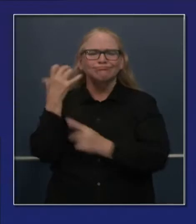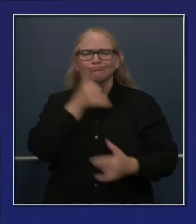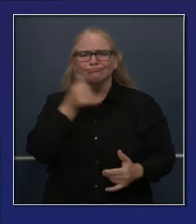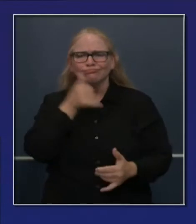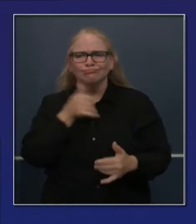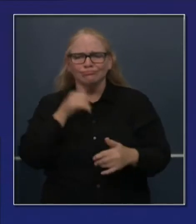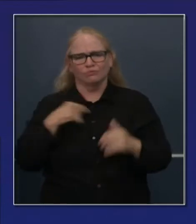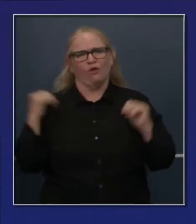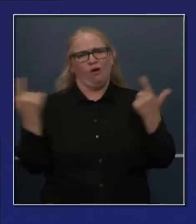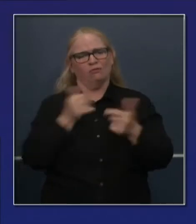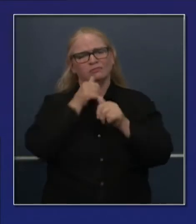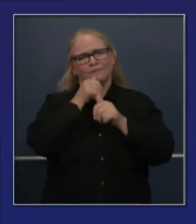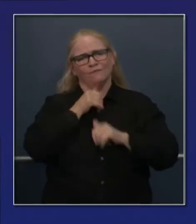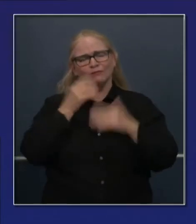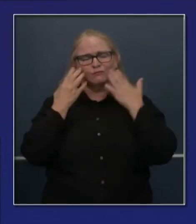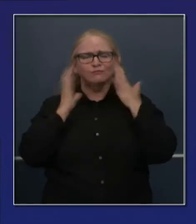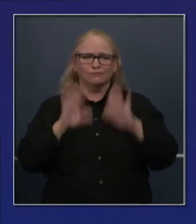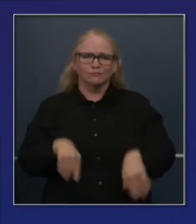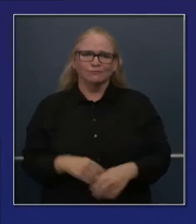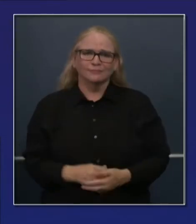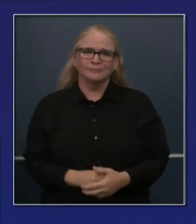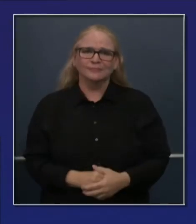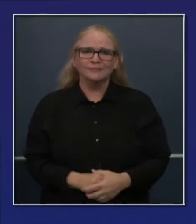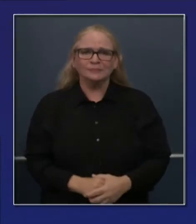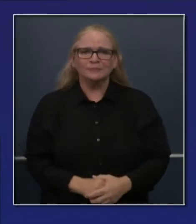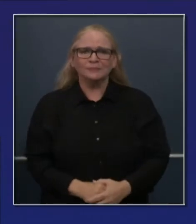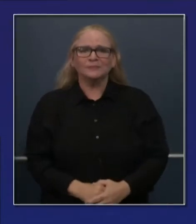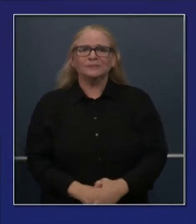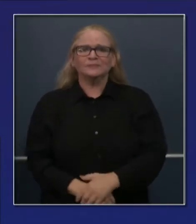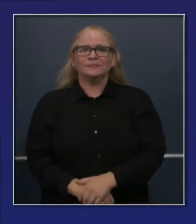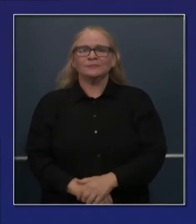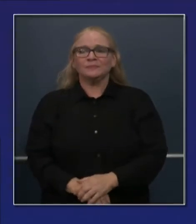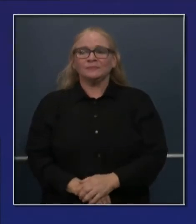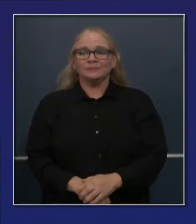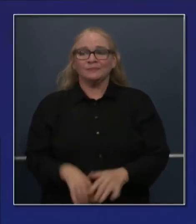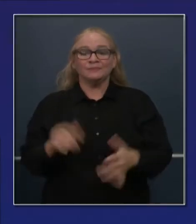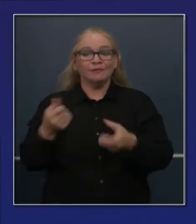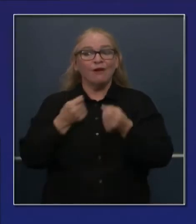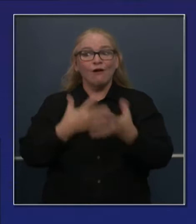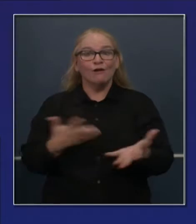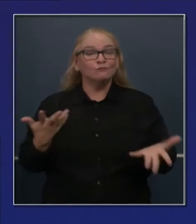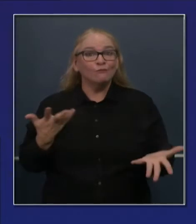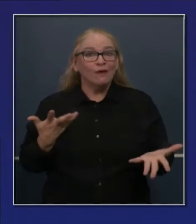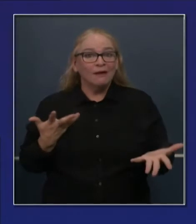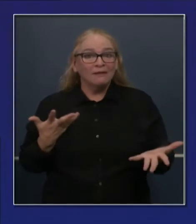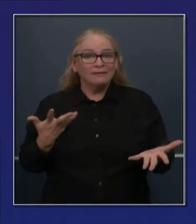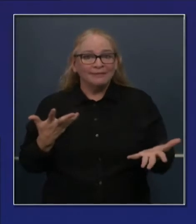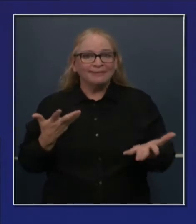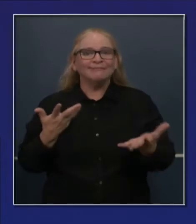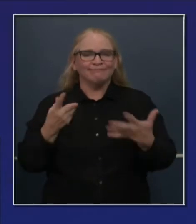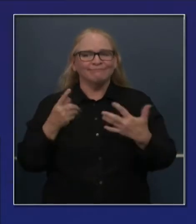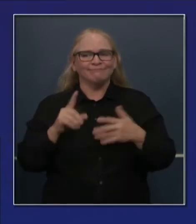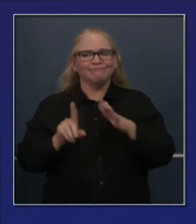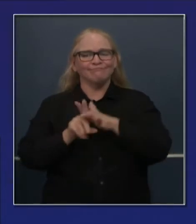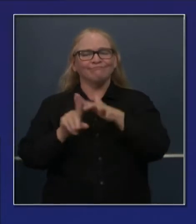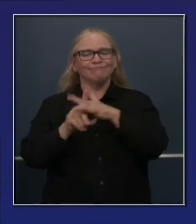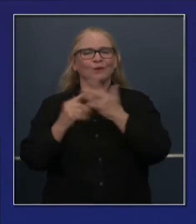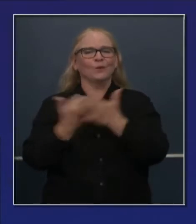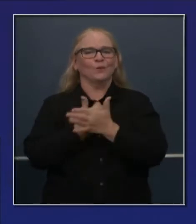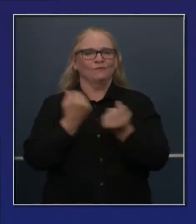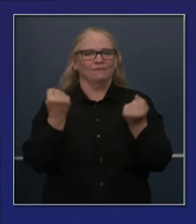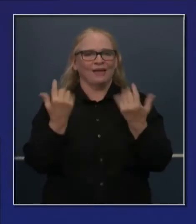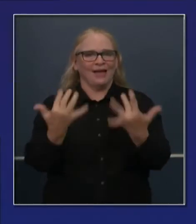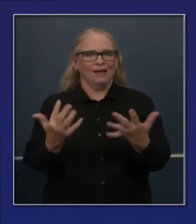Those conditions have precipitated, as I said, in a number of new fires in the state of